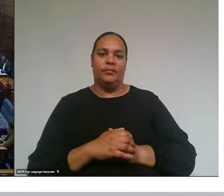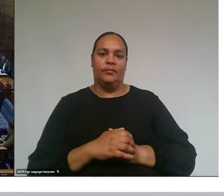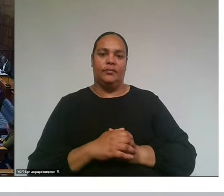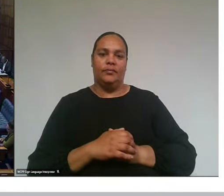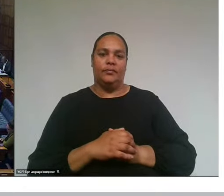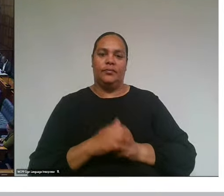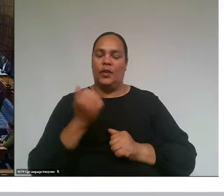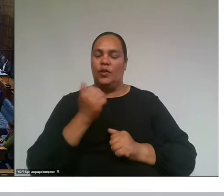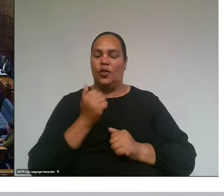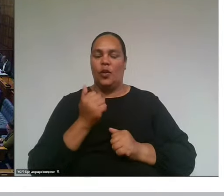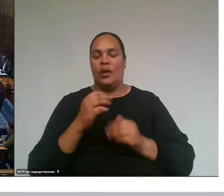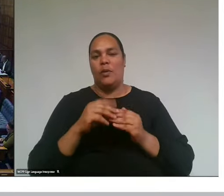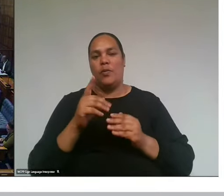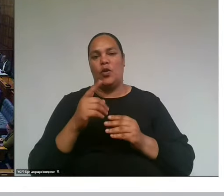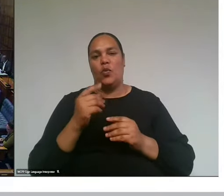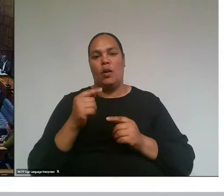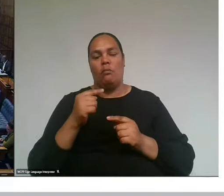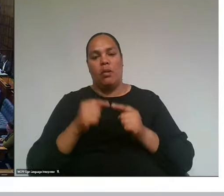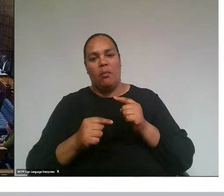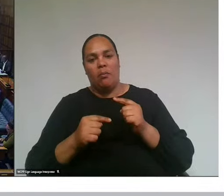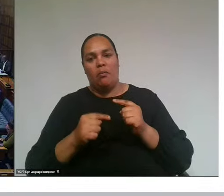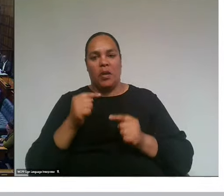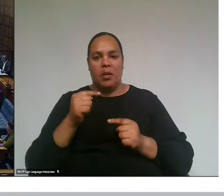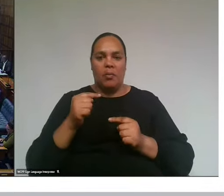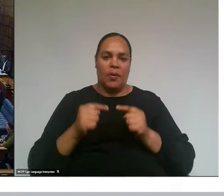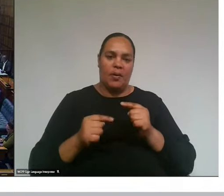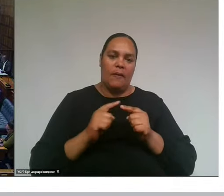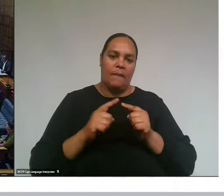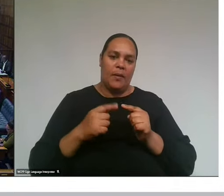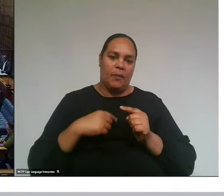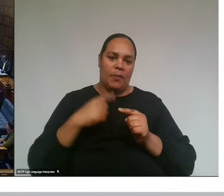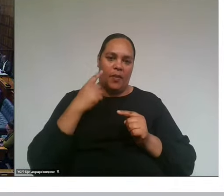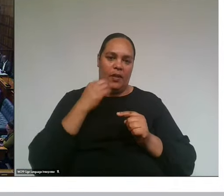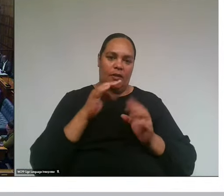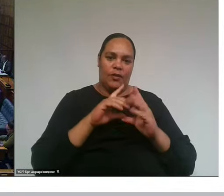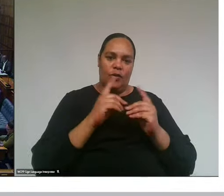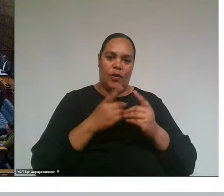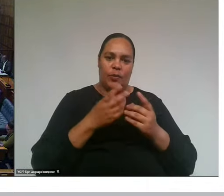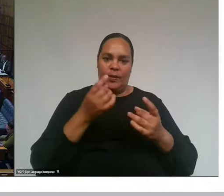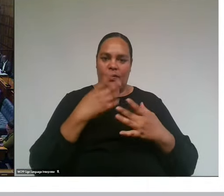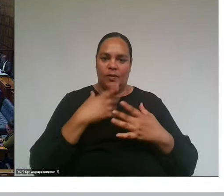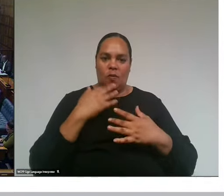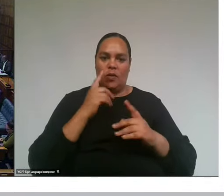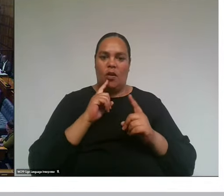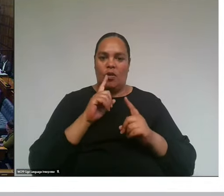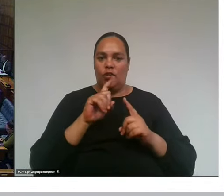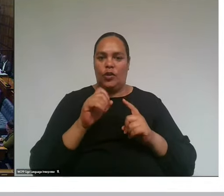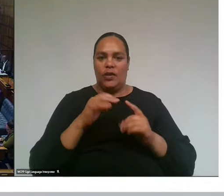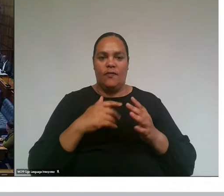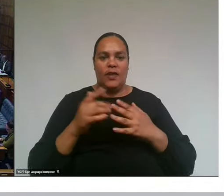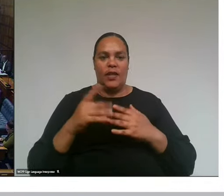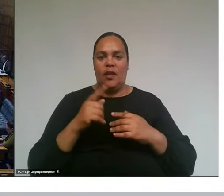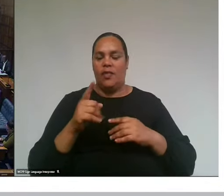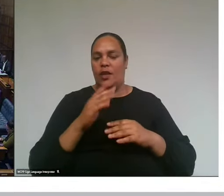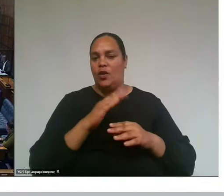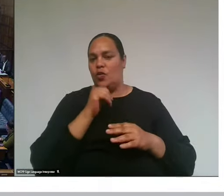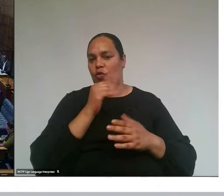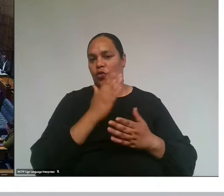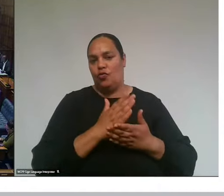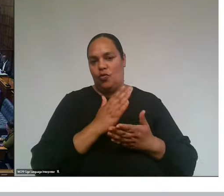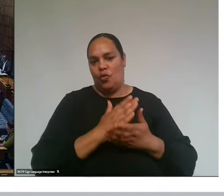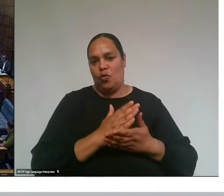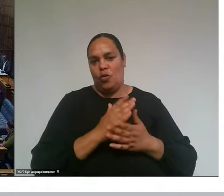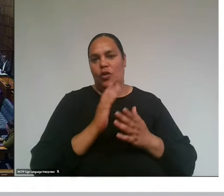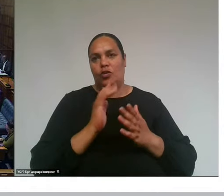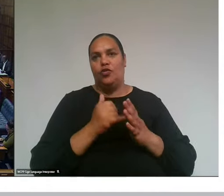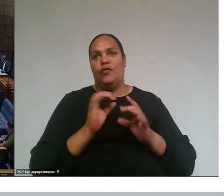up um in bits and pieces um I think if the the department can indicate when answering the questions if there was anything they weren't unsure of um just